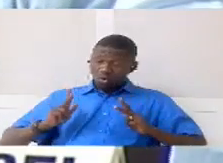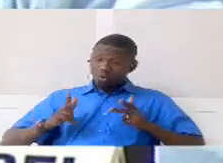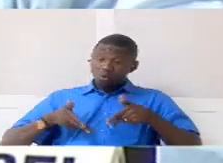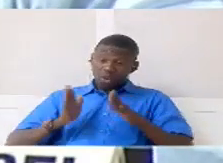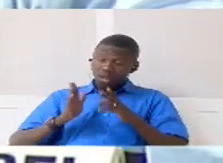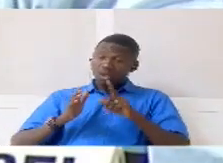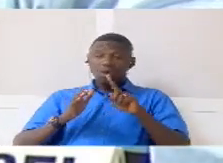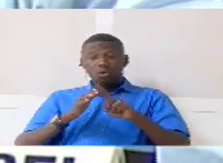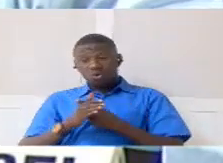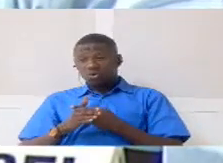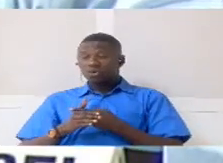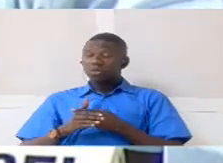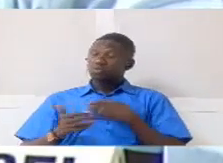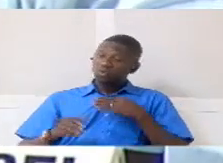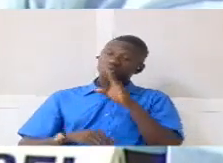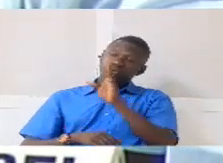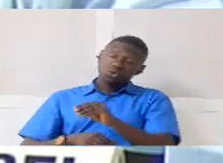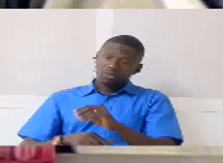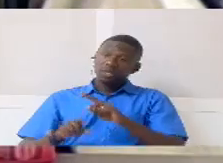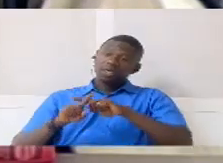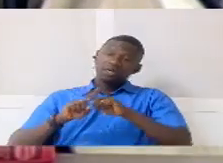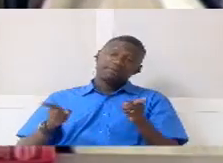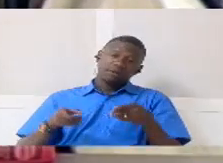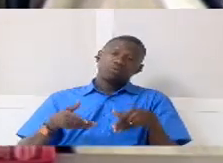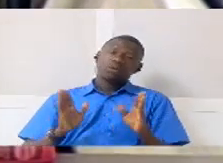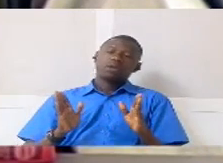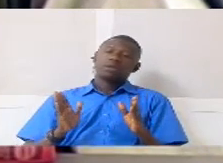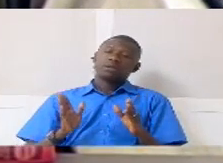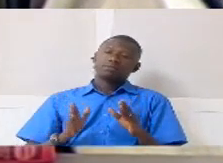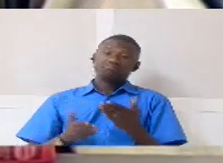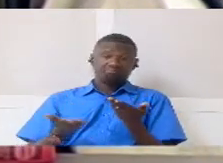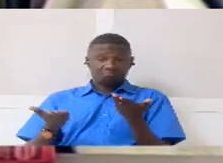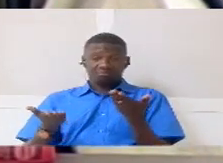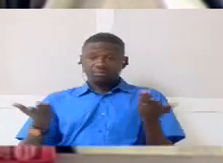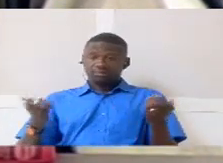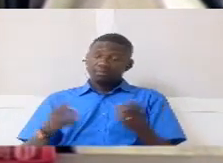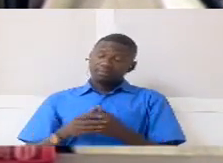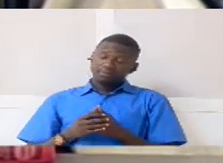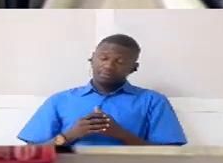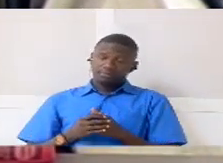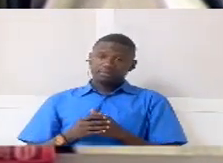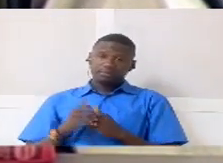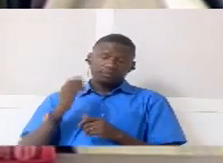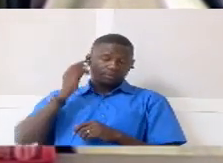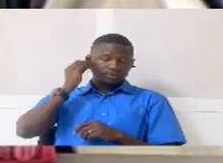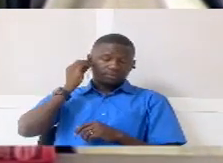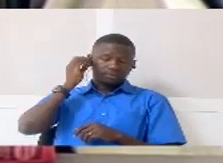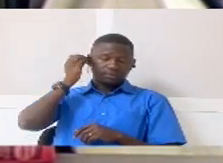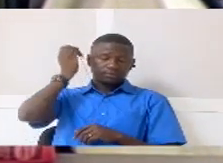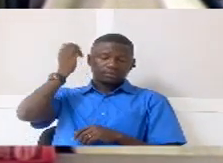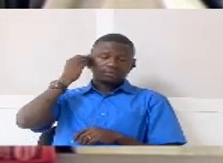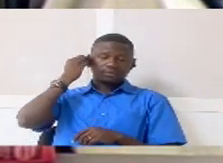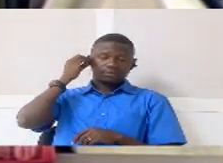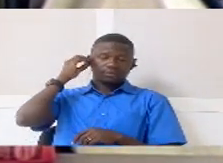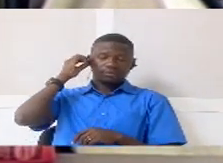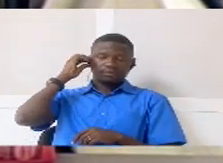Amunta silang aka menyinin kateng walem nyintiko. Ay sartol menu be karanteng kabring ila bunda muani uroula, kana